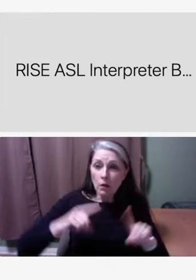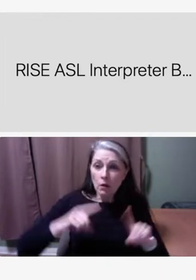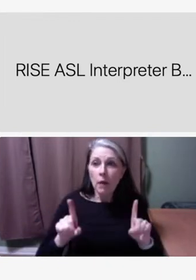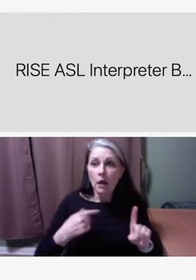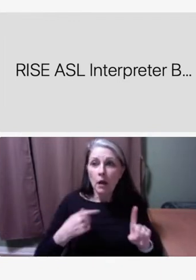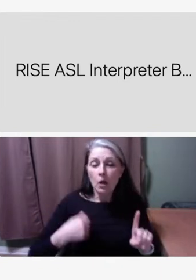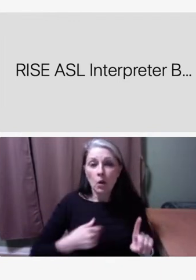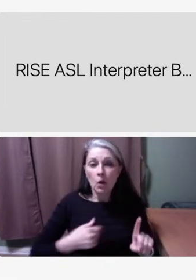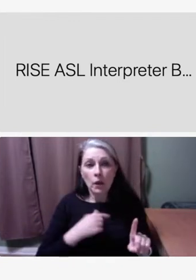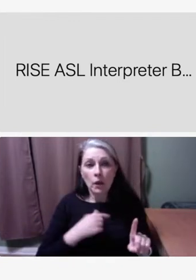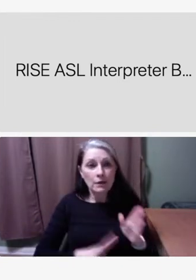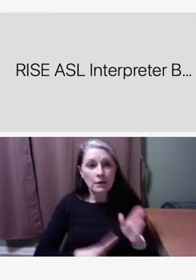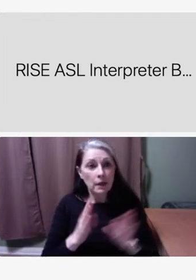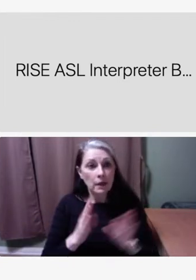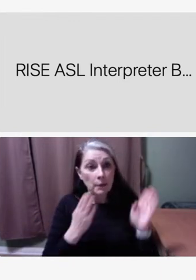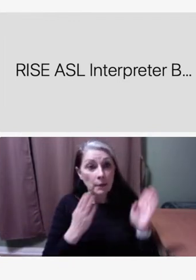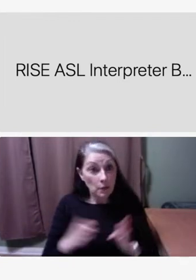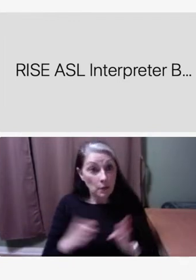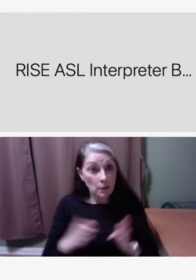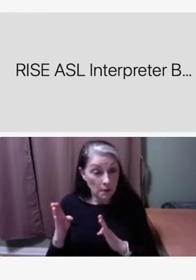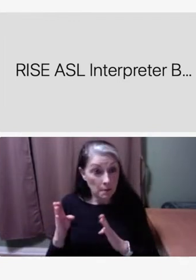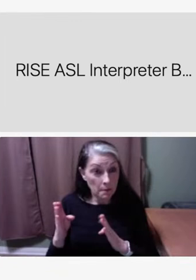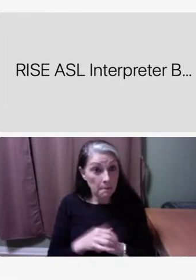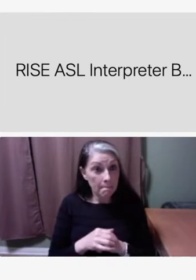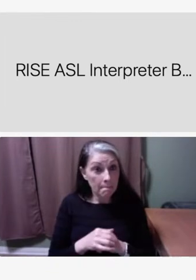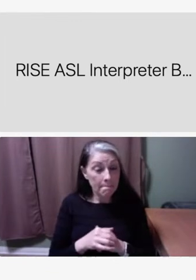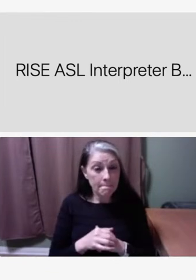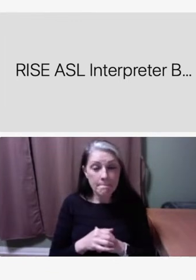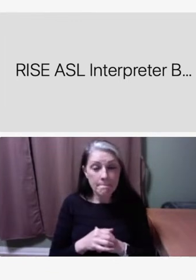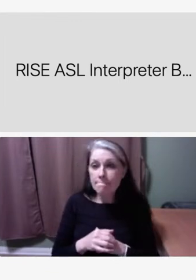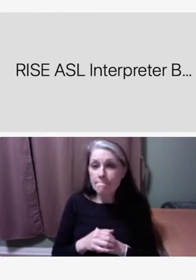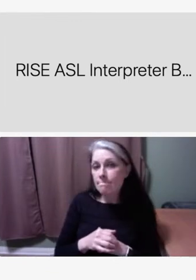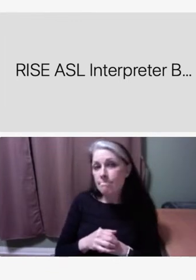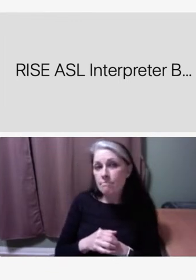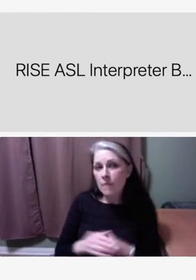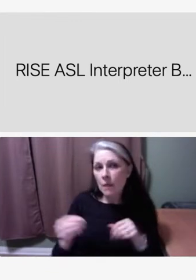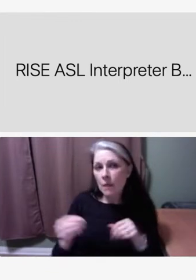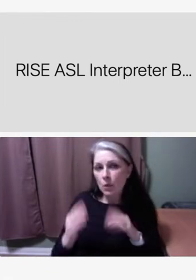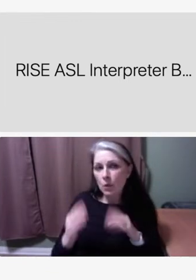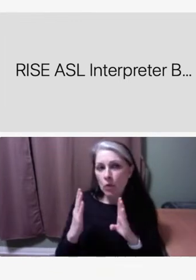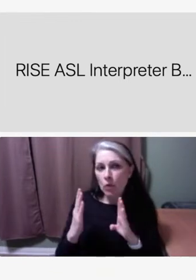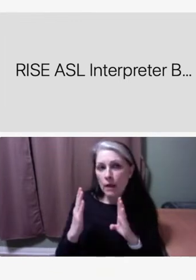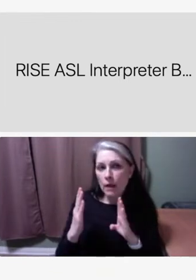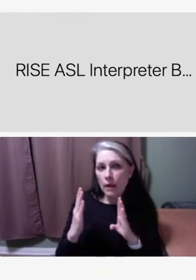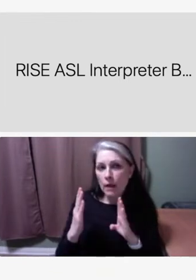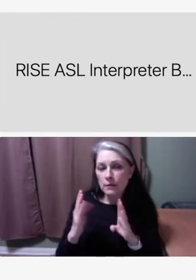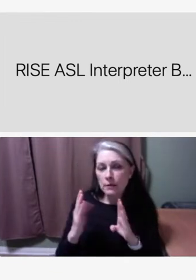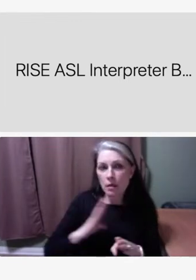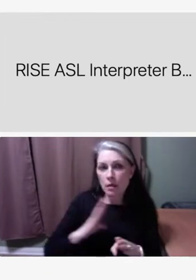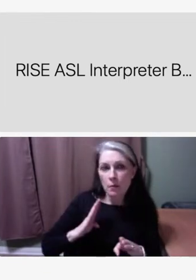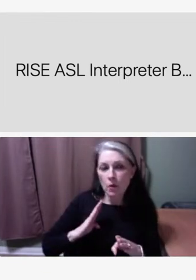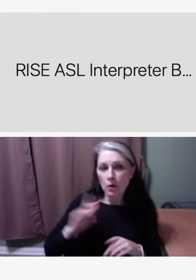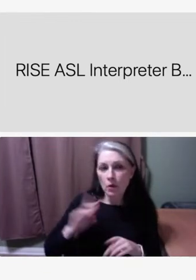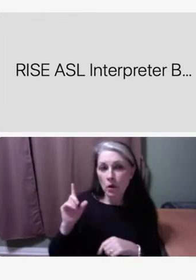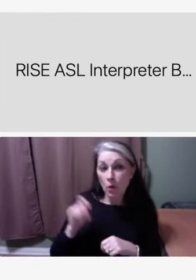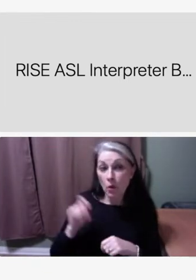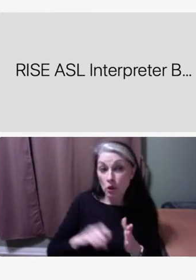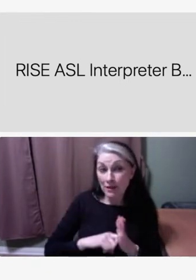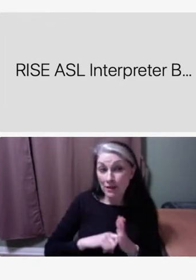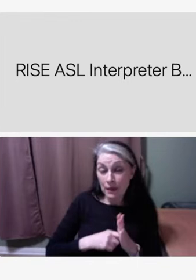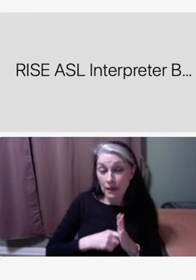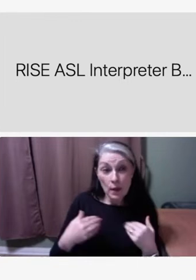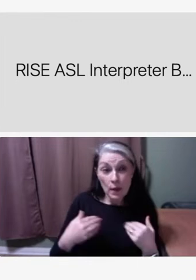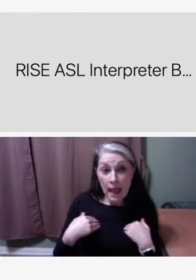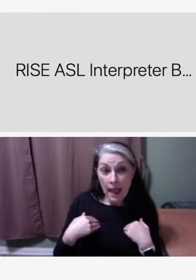that. If I may address Board President's question about the key. We do have a process in place.